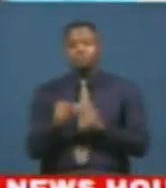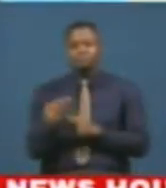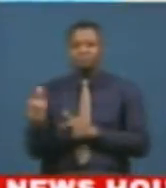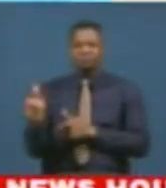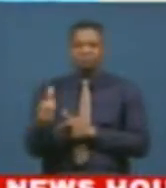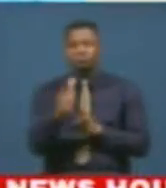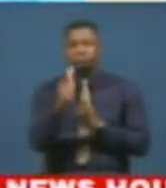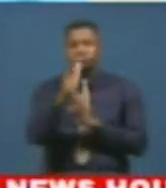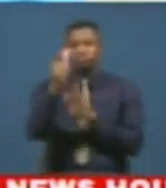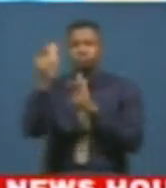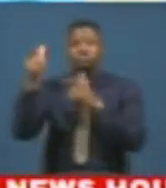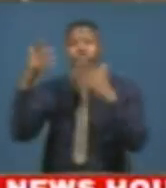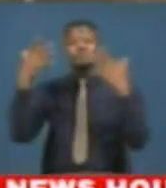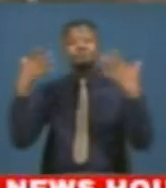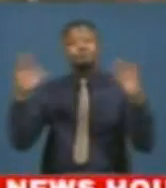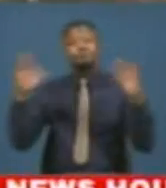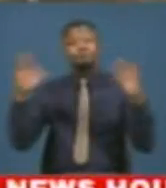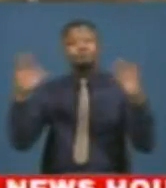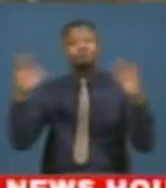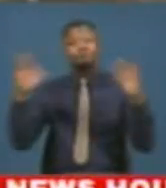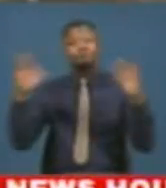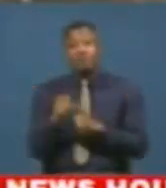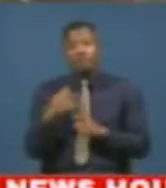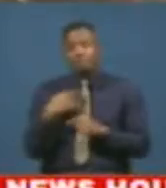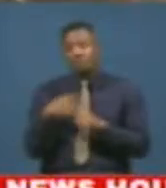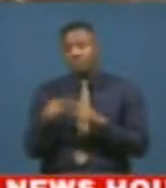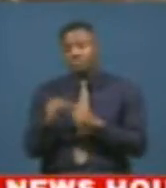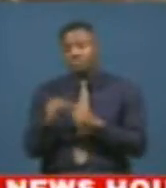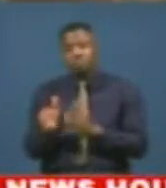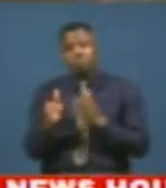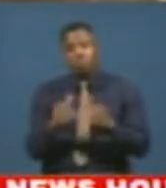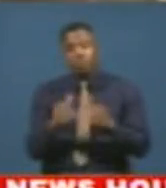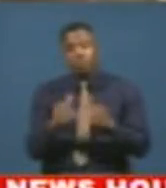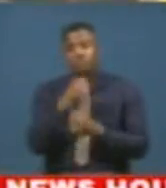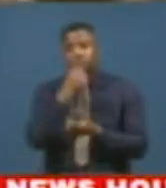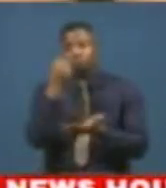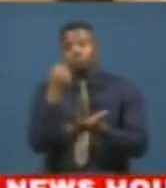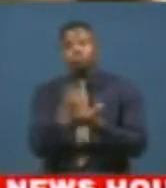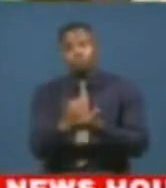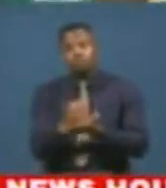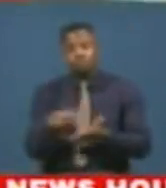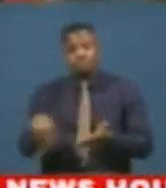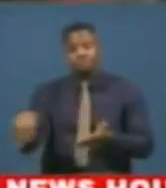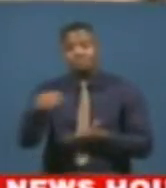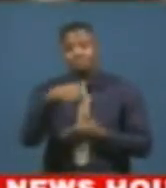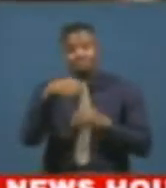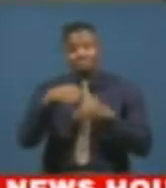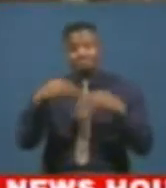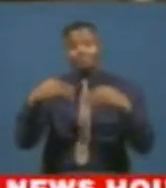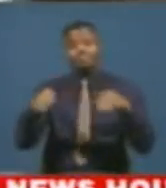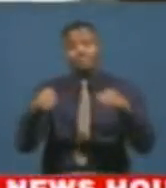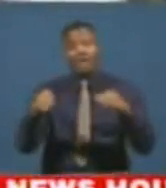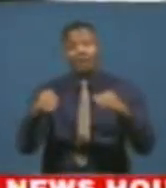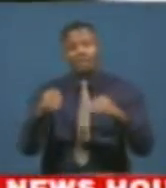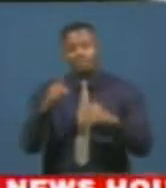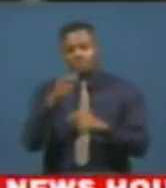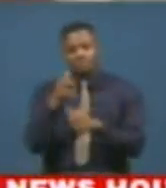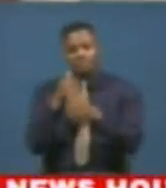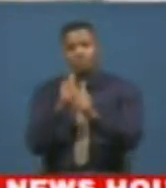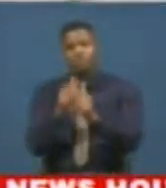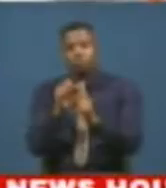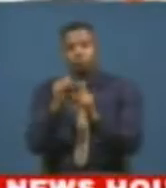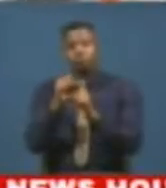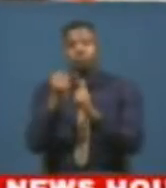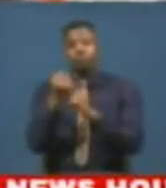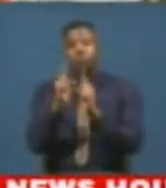Zoom Lion. There are also measures in place to ensure that everyone in the market observes social